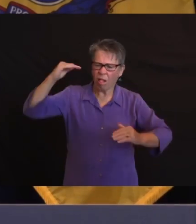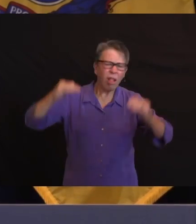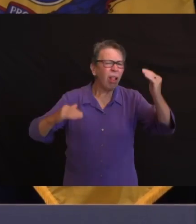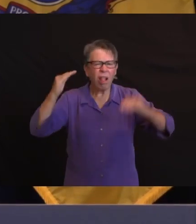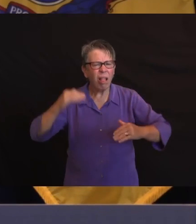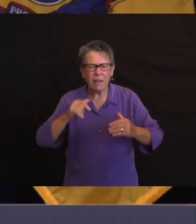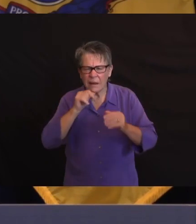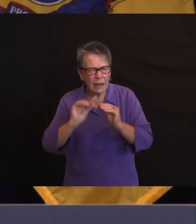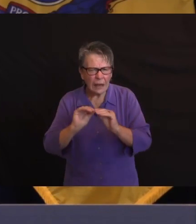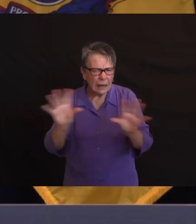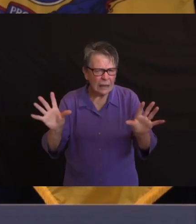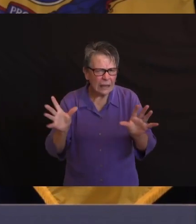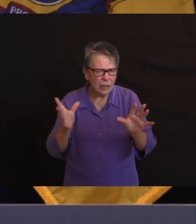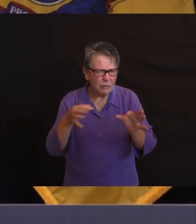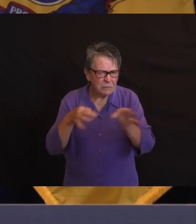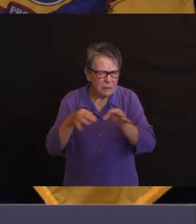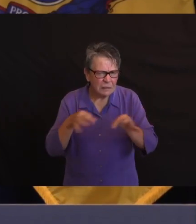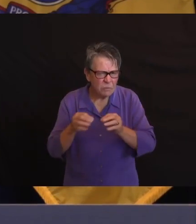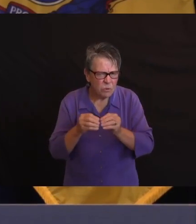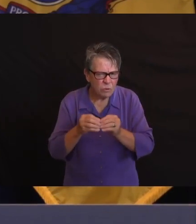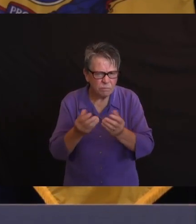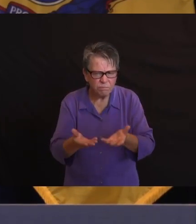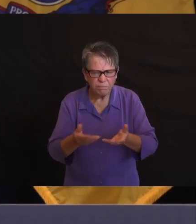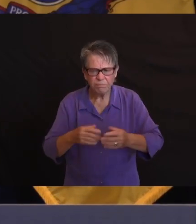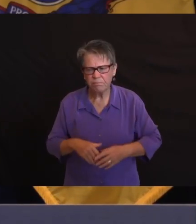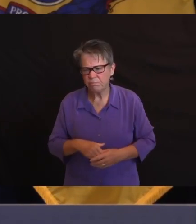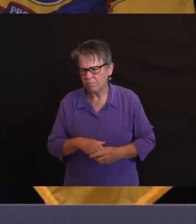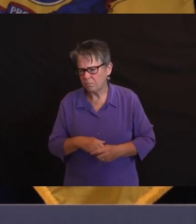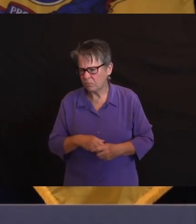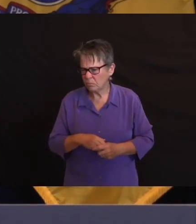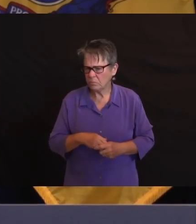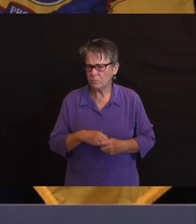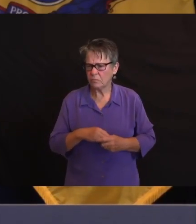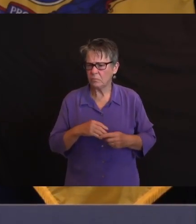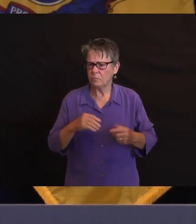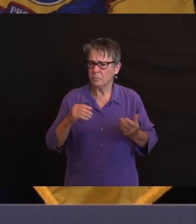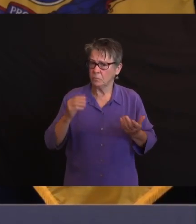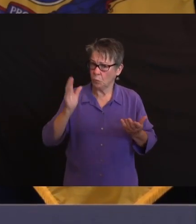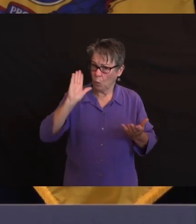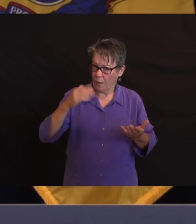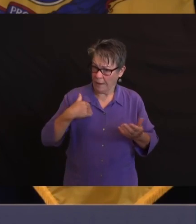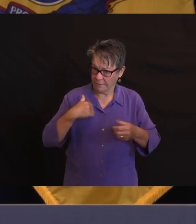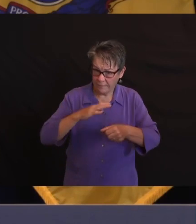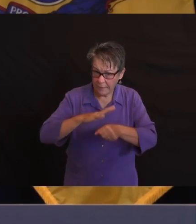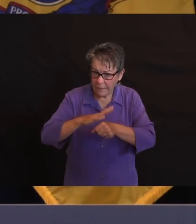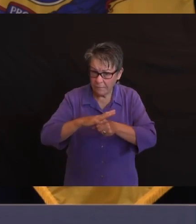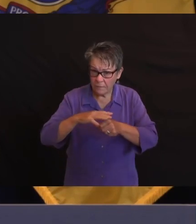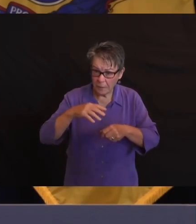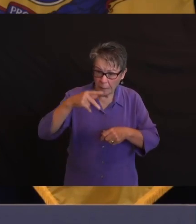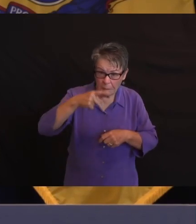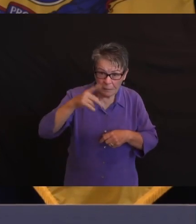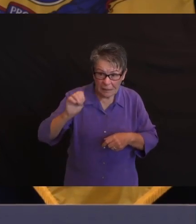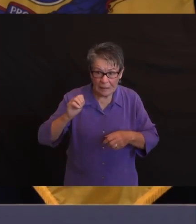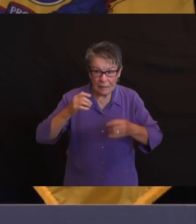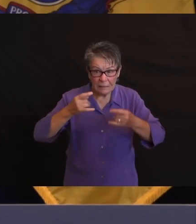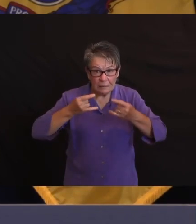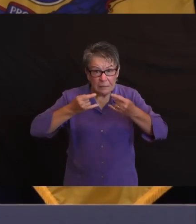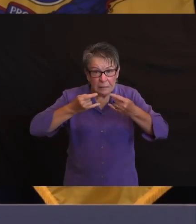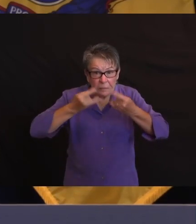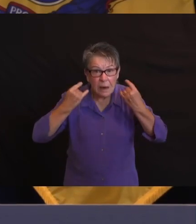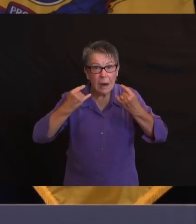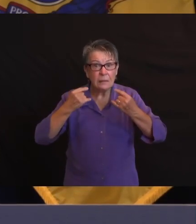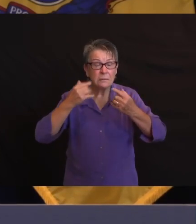you confident you'll have enough PPE to administer the vaccine once it comes? And finally, is the DOH investigating the cause of